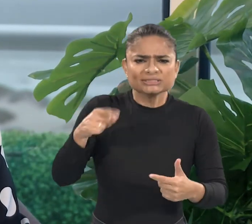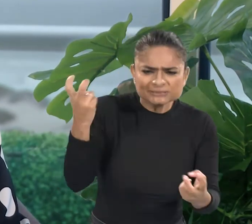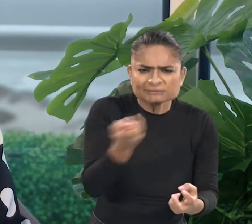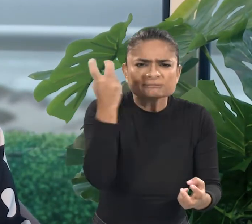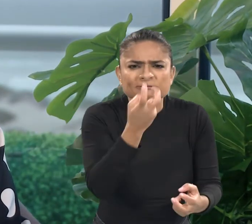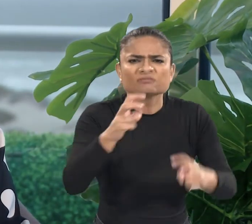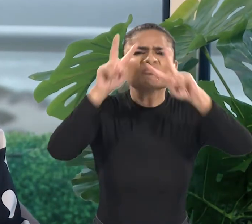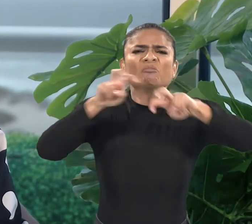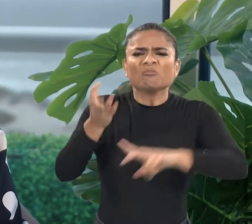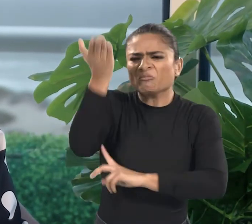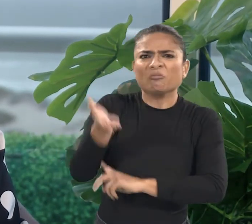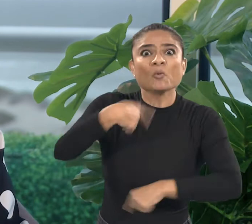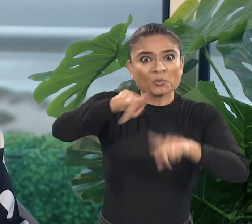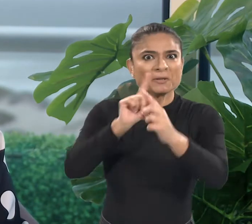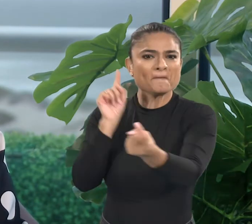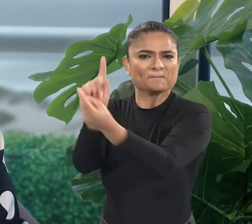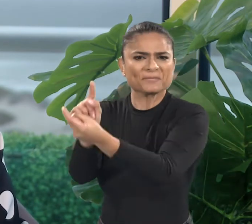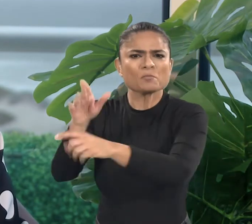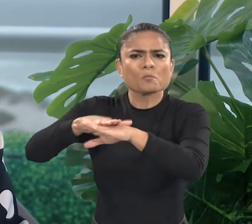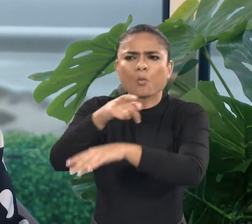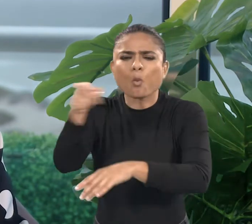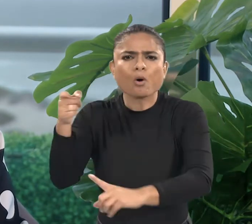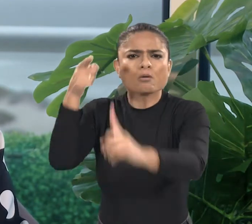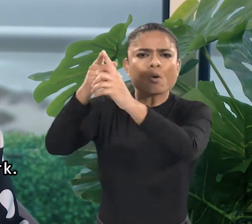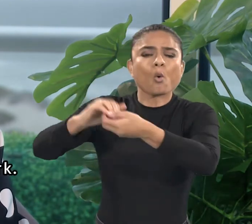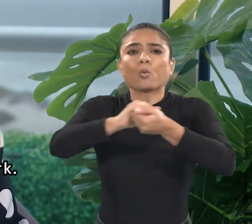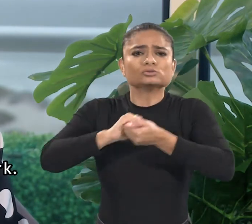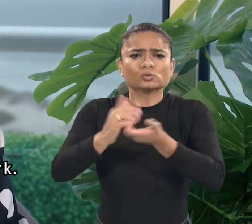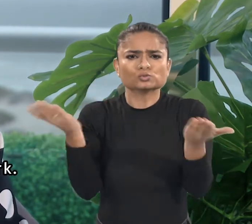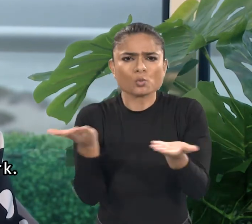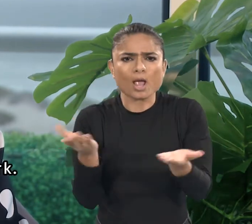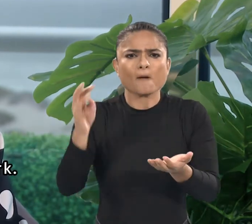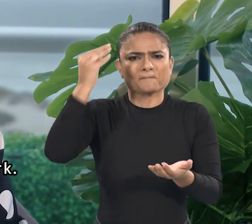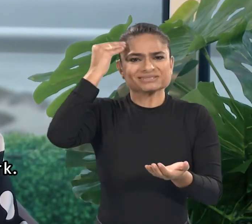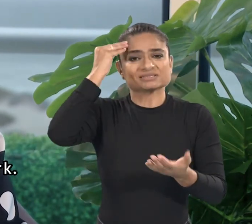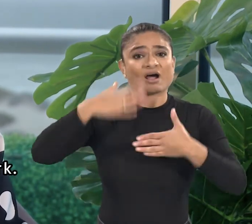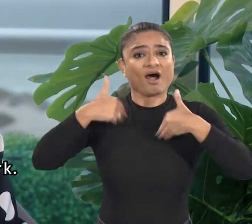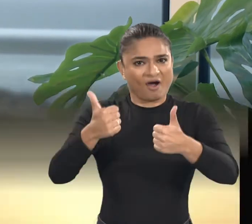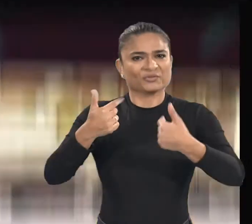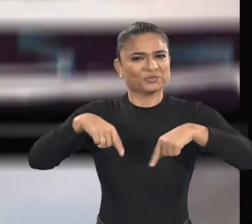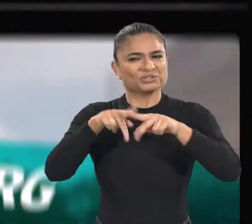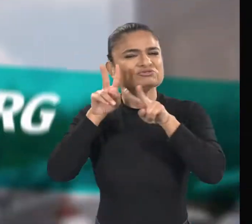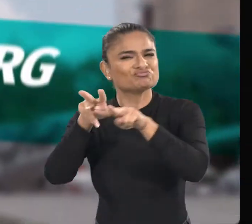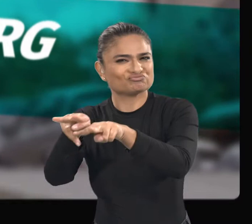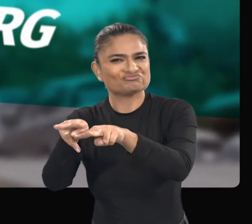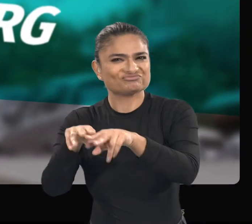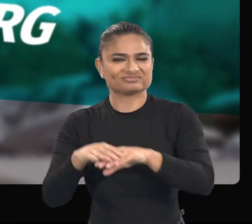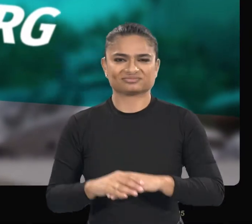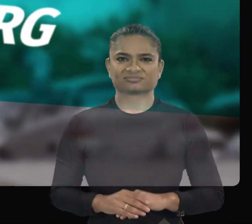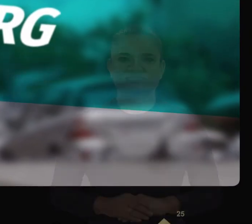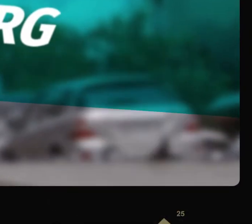geestesgesondheid. Kom ons vind uit meer oor haar reis en haar onderneming, die Global Mental Health Peer Network.